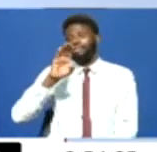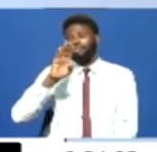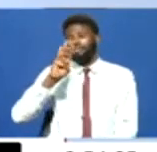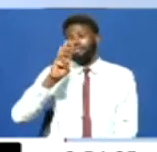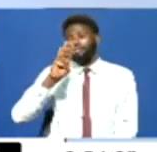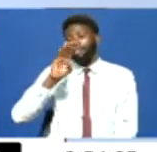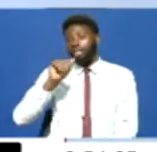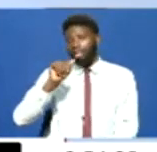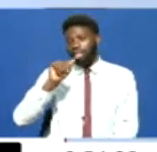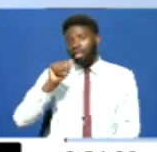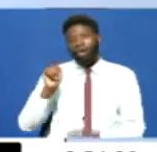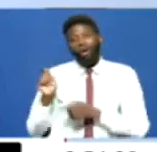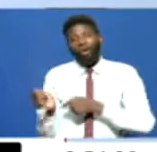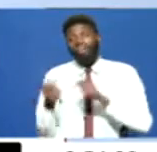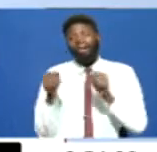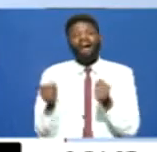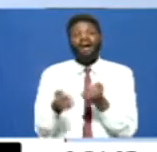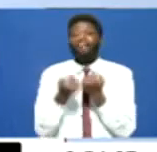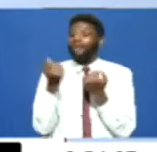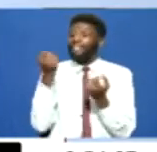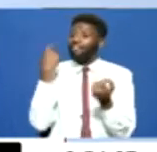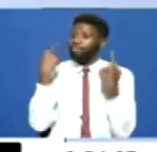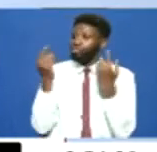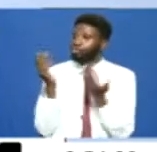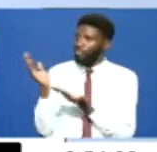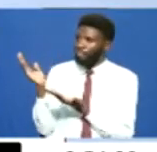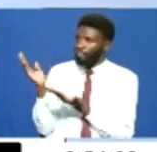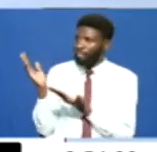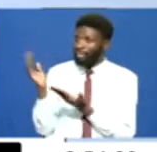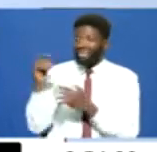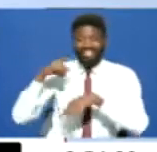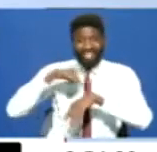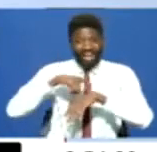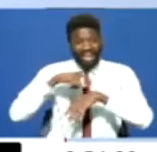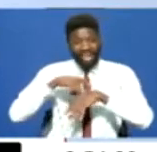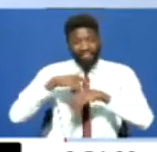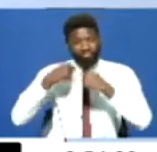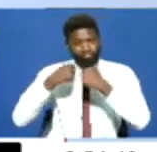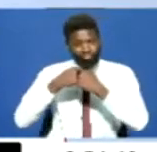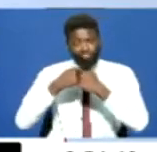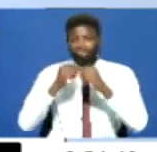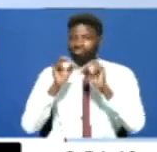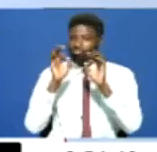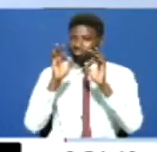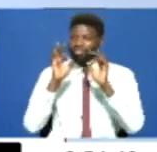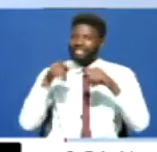scenic Kericho Golf Club. His stellar outing at the event saw him secure a slot to play at